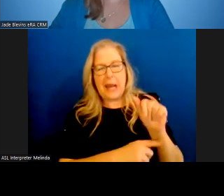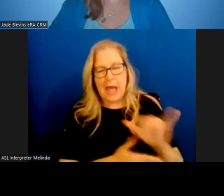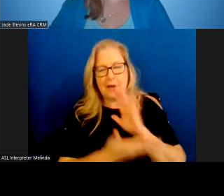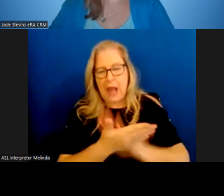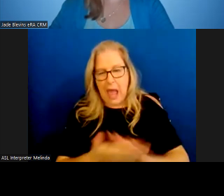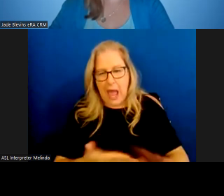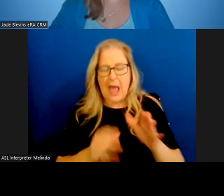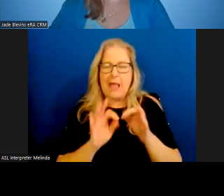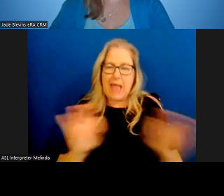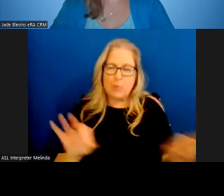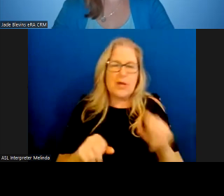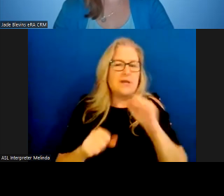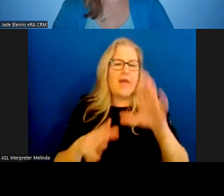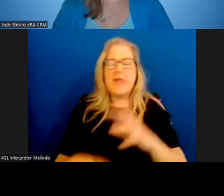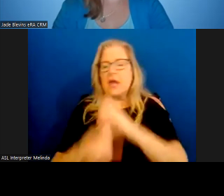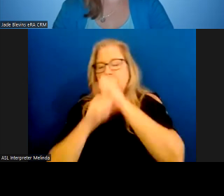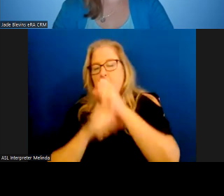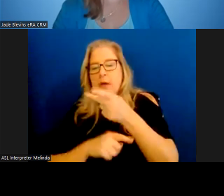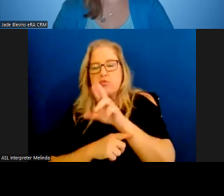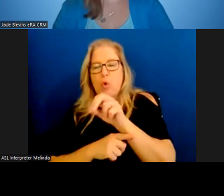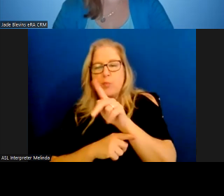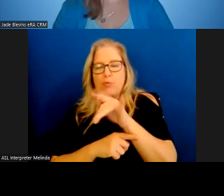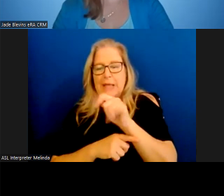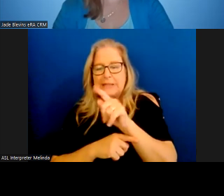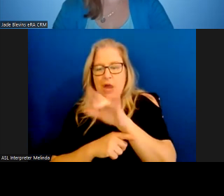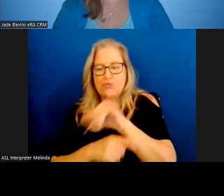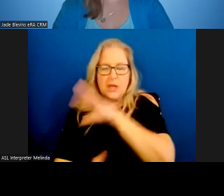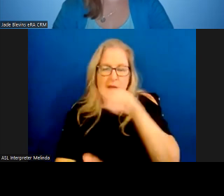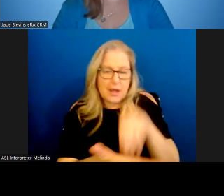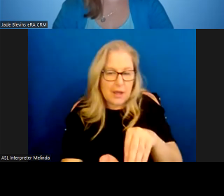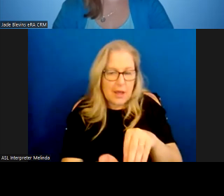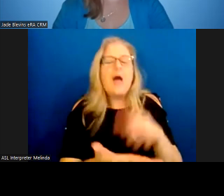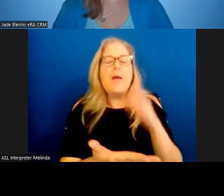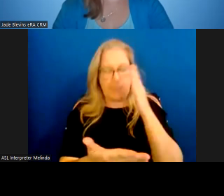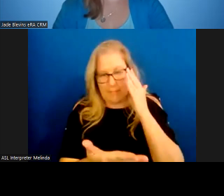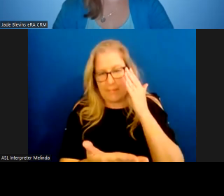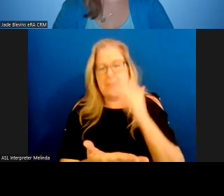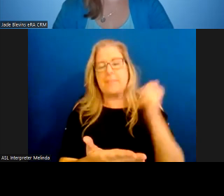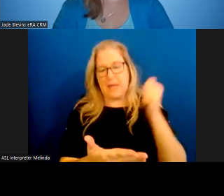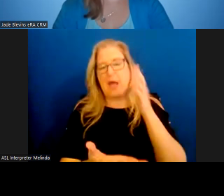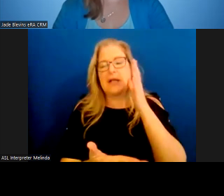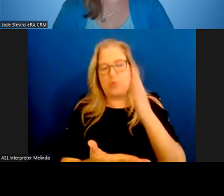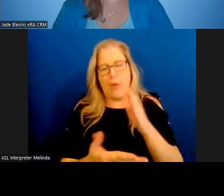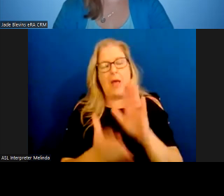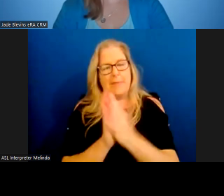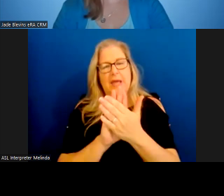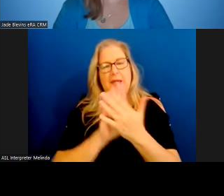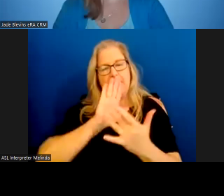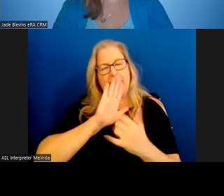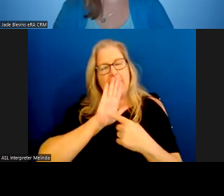Please don't put anything proprietary in there because it will be made available